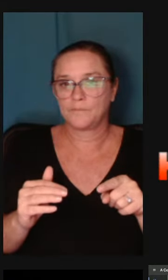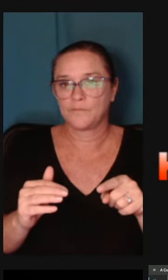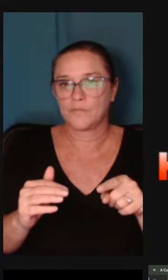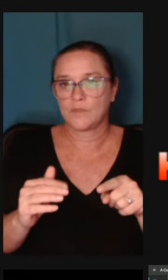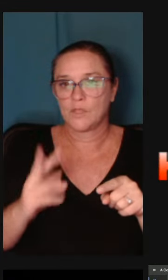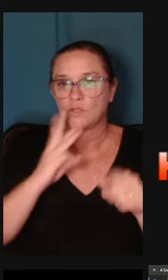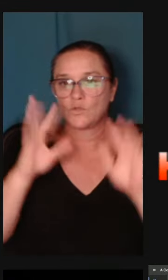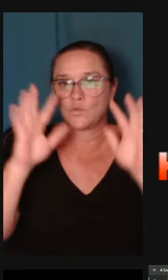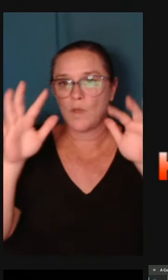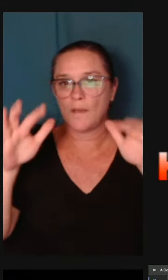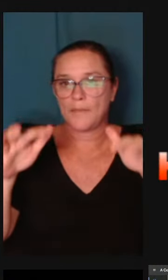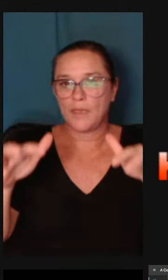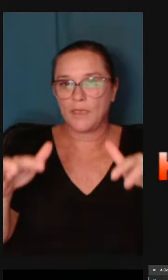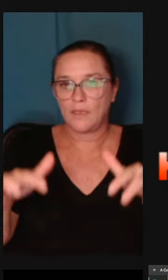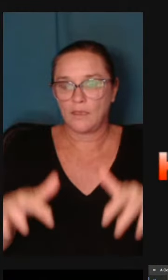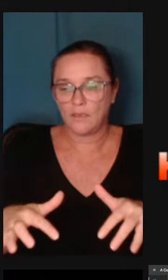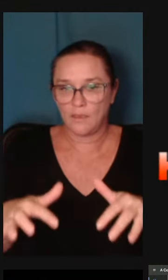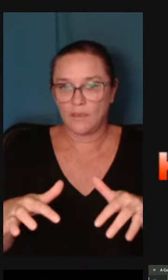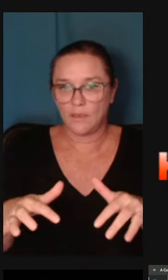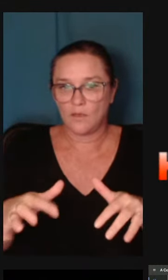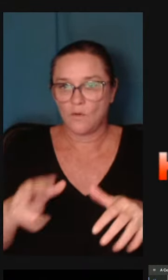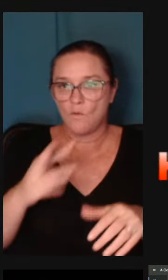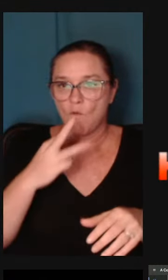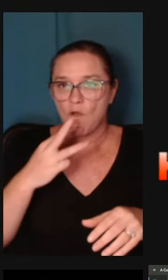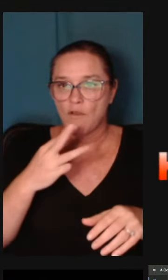tsunami water